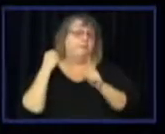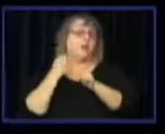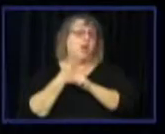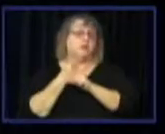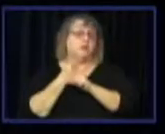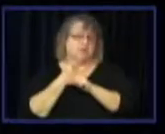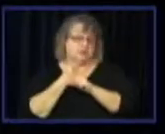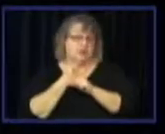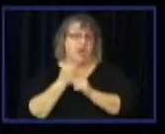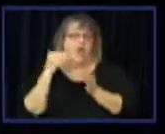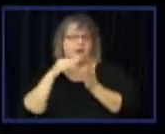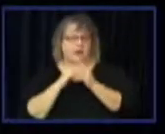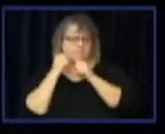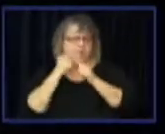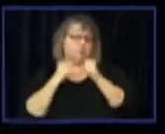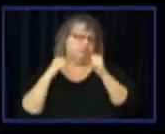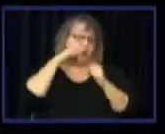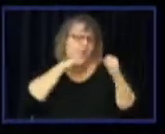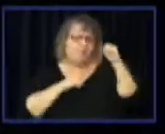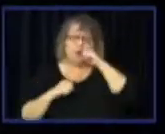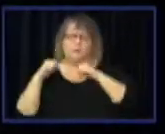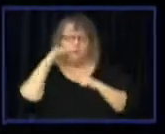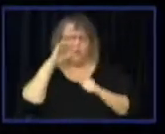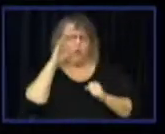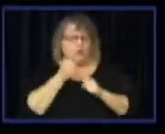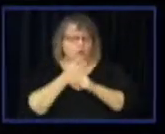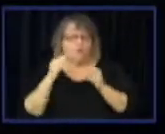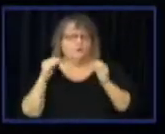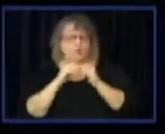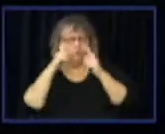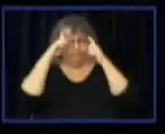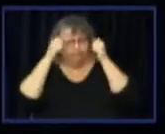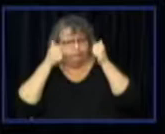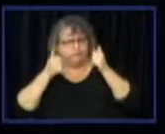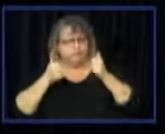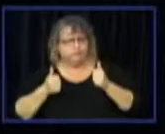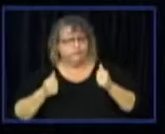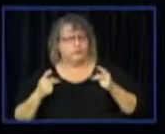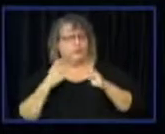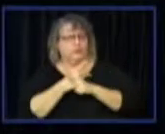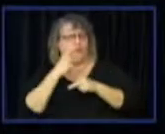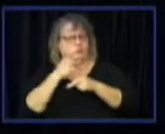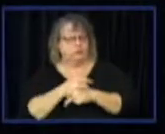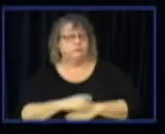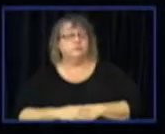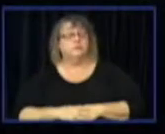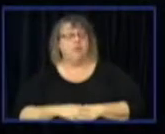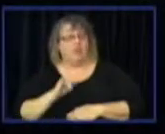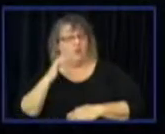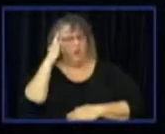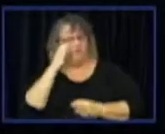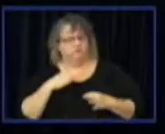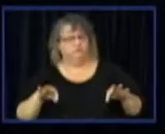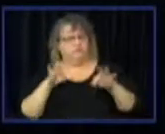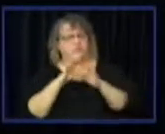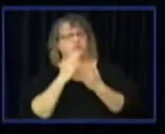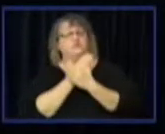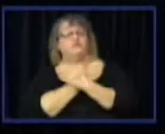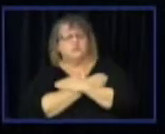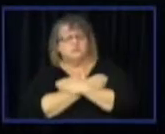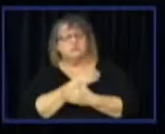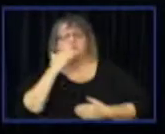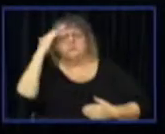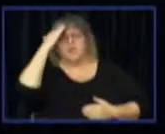a downward spiral for these athletes, same as in football and other sports. So rest is very important, protecting the